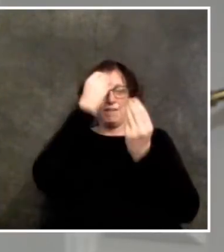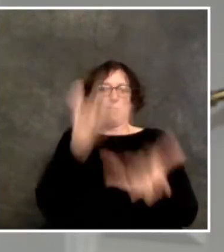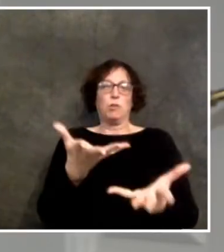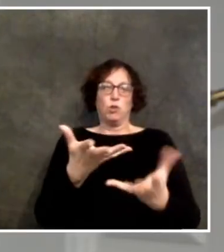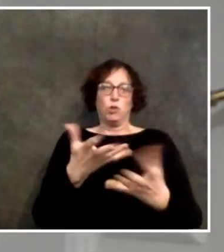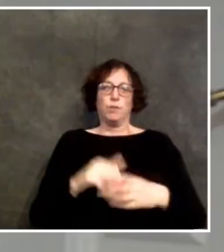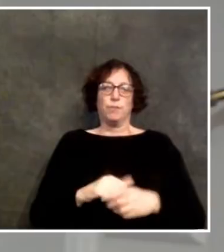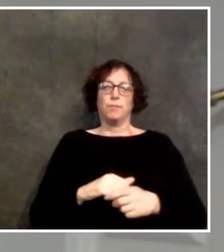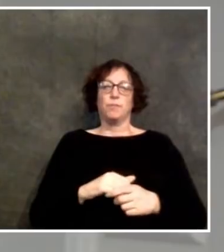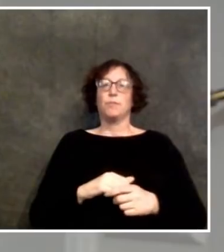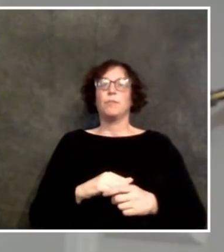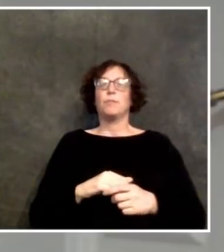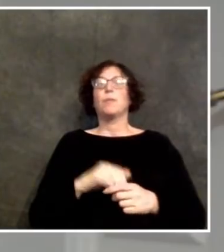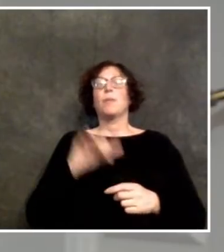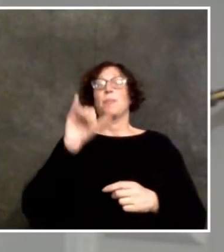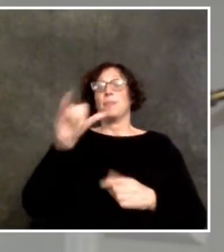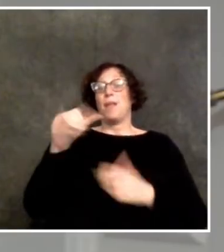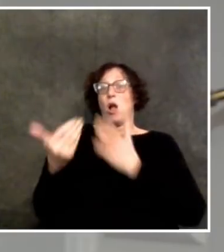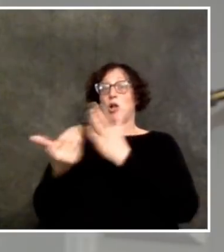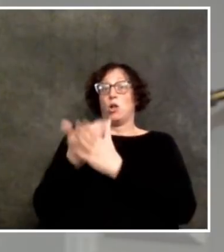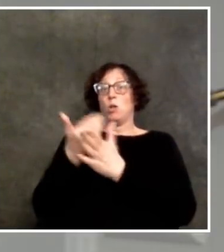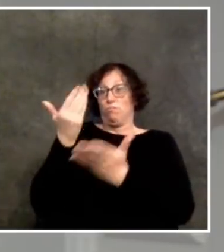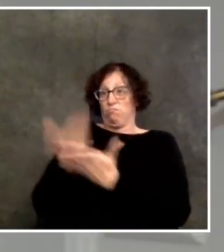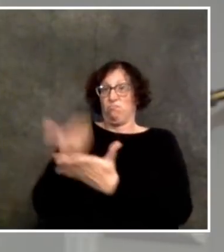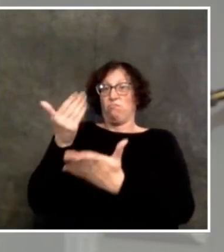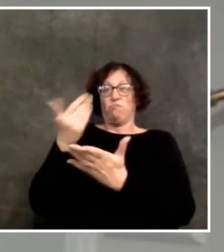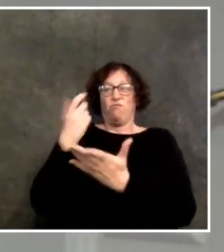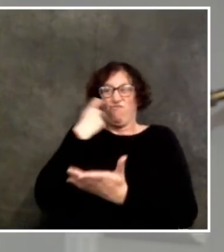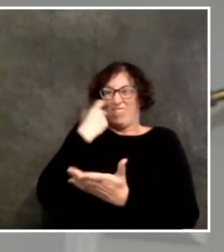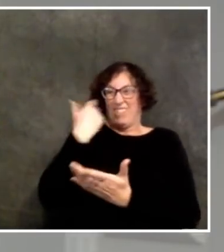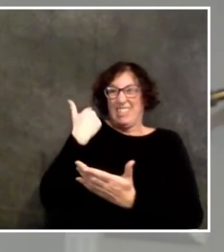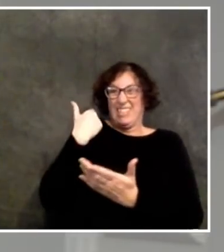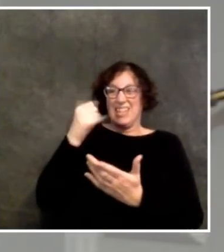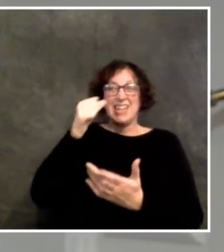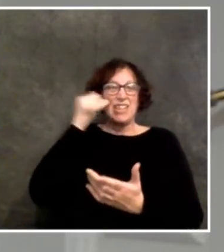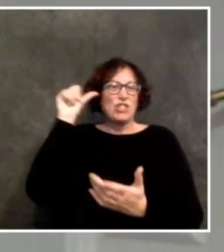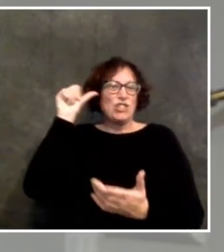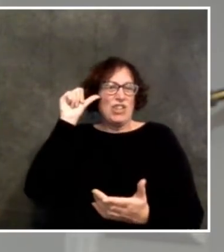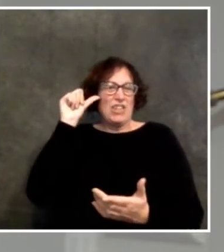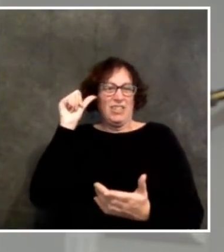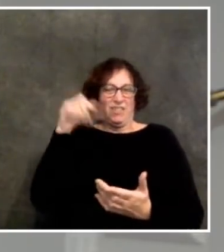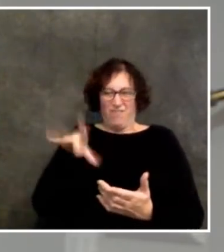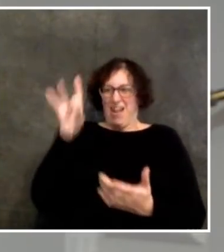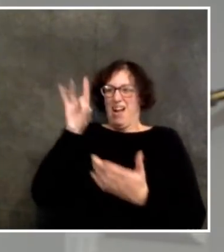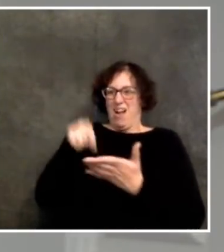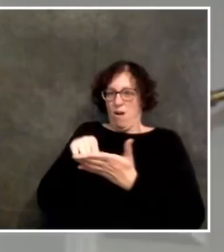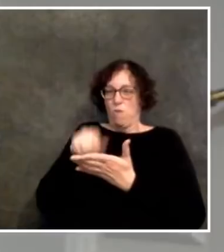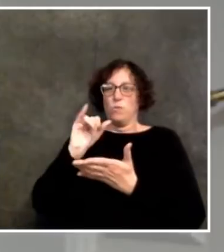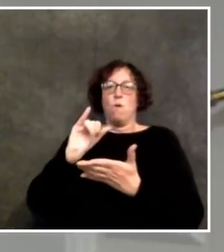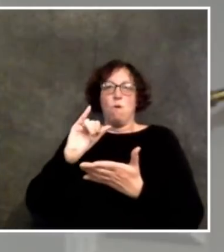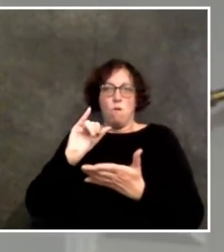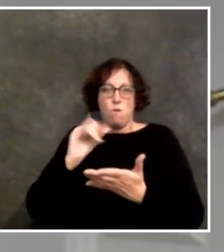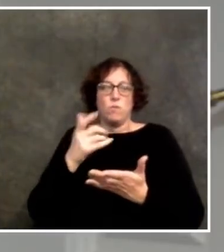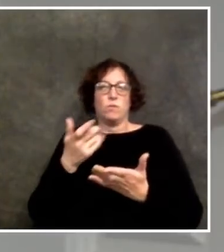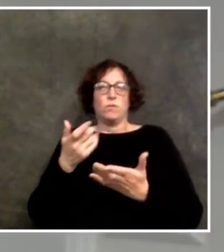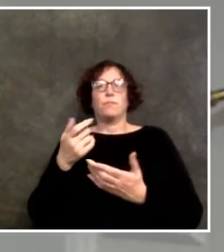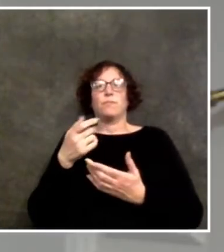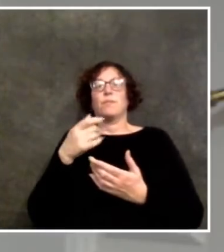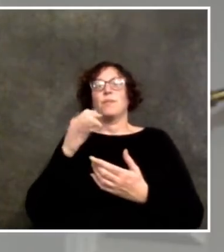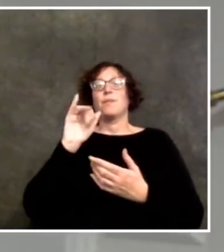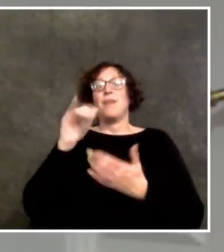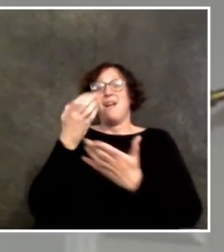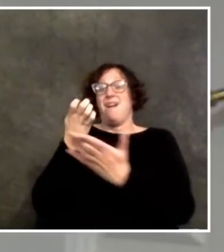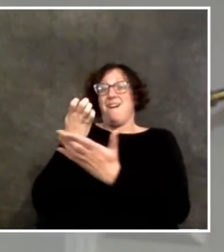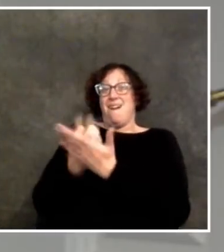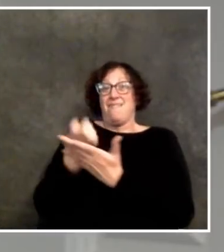we put that together with a study that Dr. Daskalakis, who's been leading the day-to-day